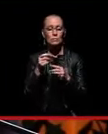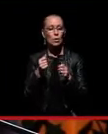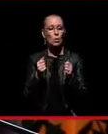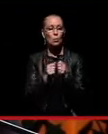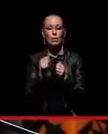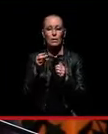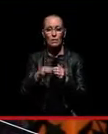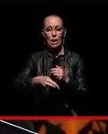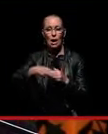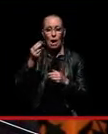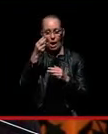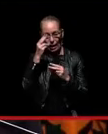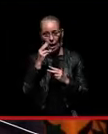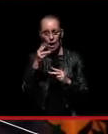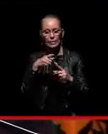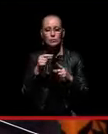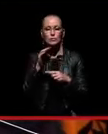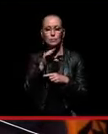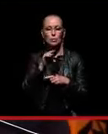Program.